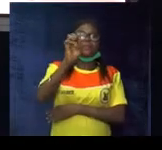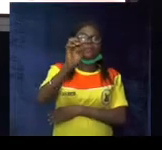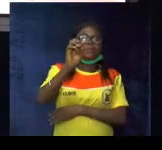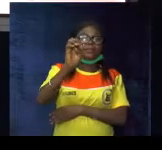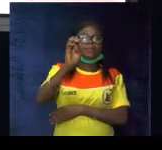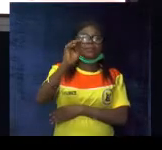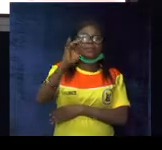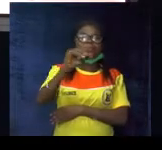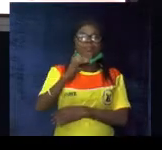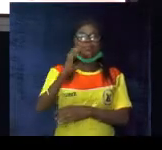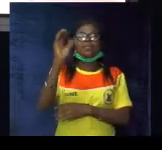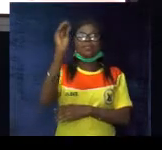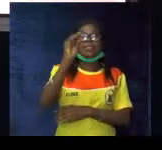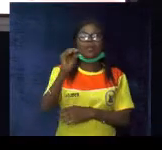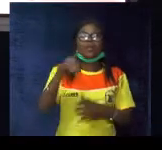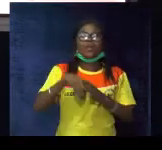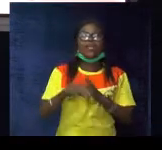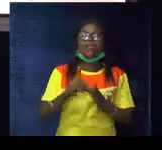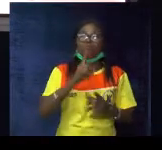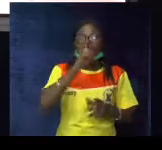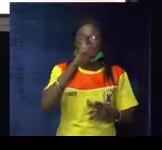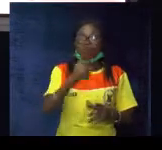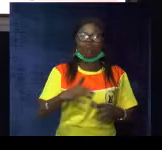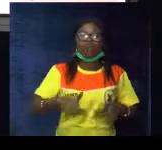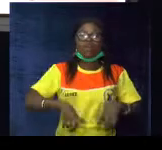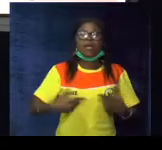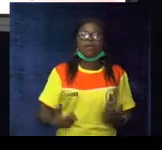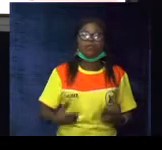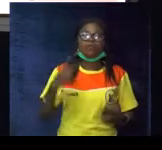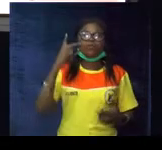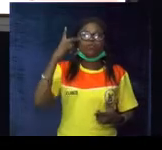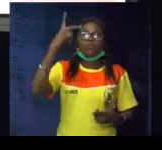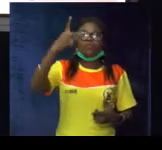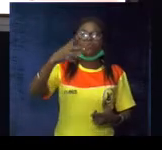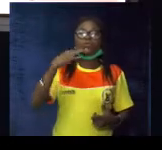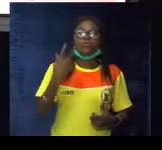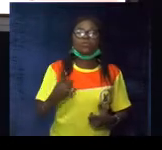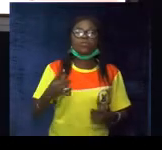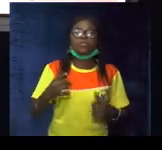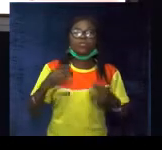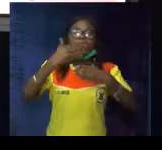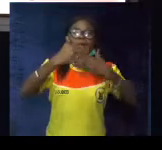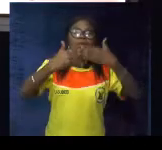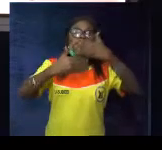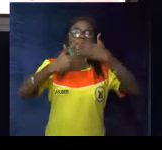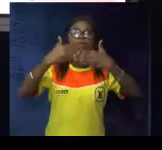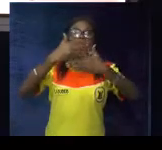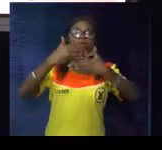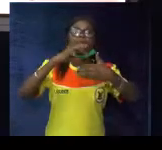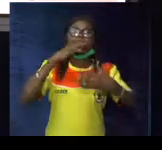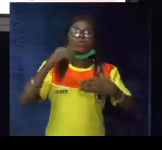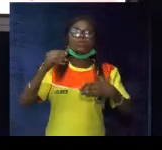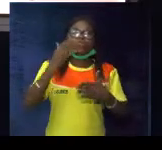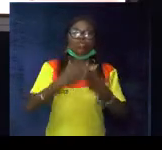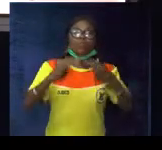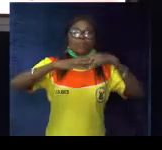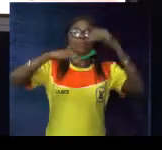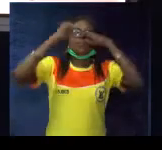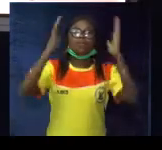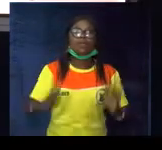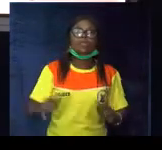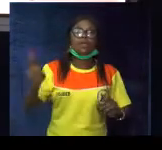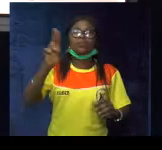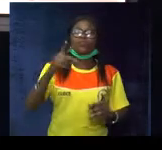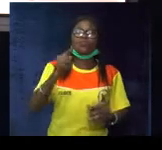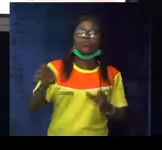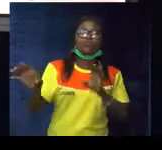life. You see this beautiful fancy window is semicircular in shape. Architects always, have fun doing